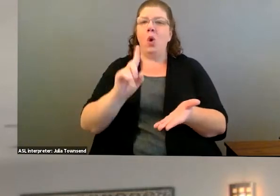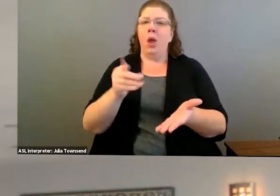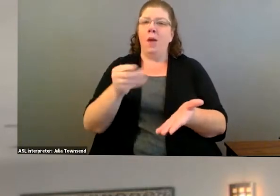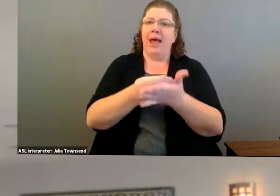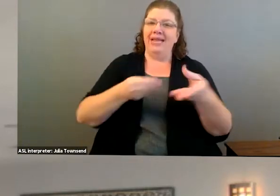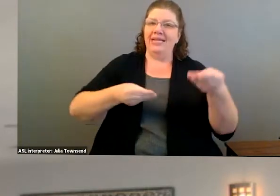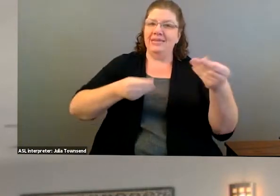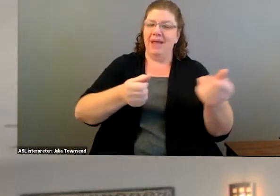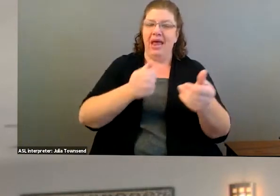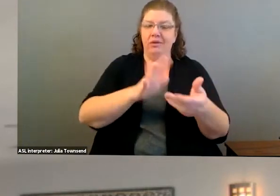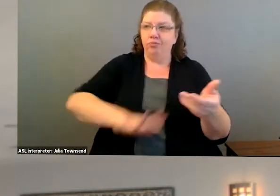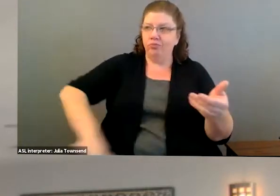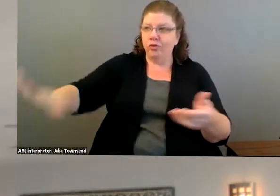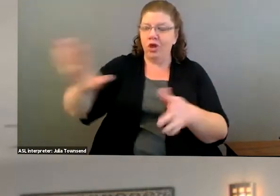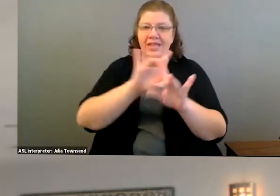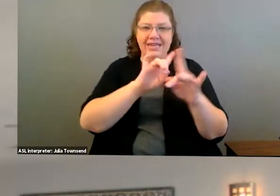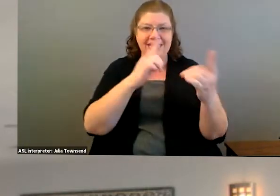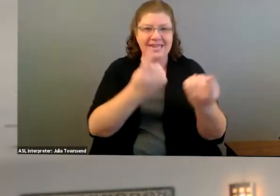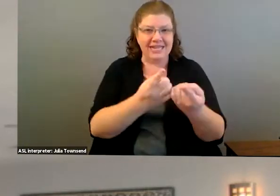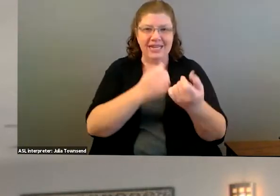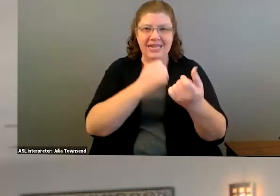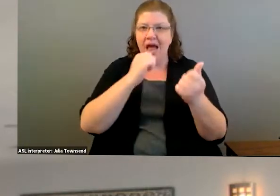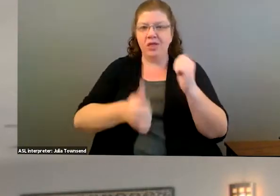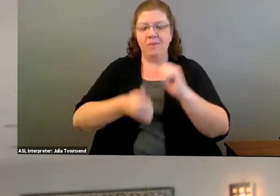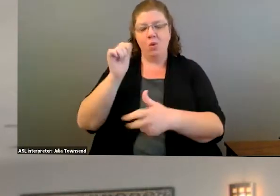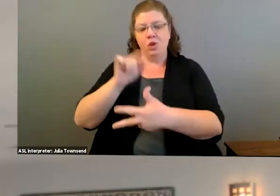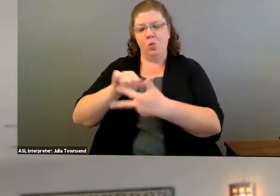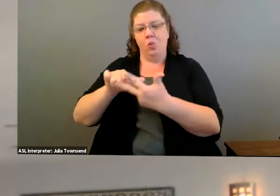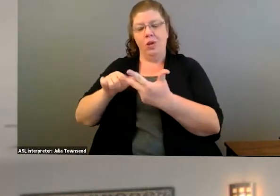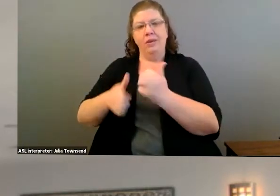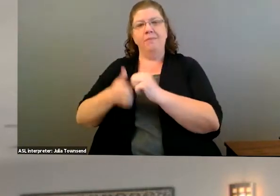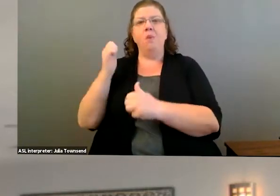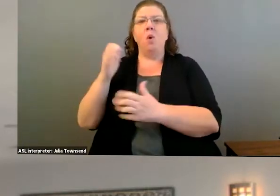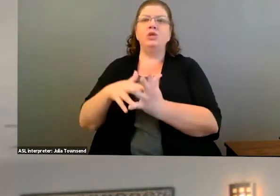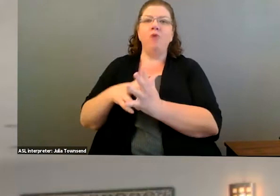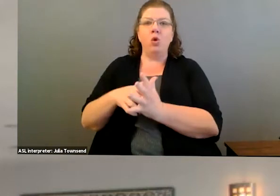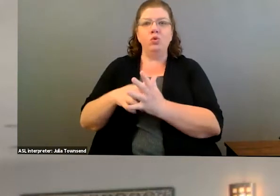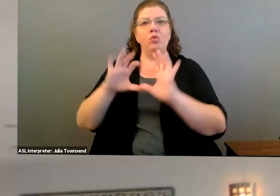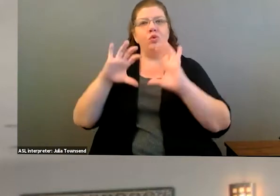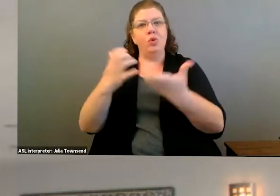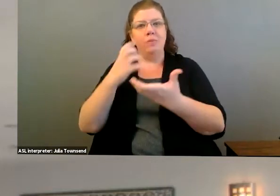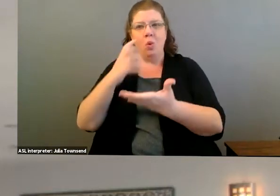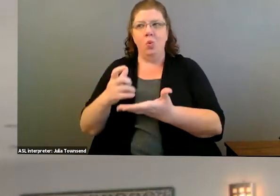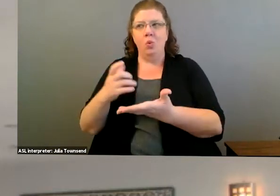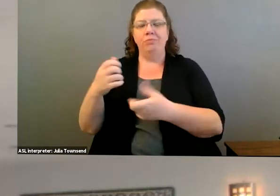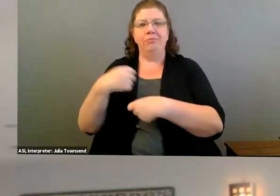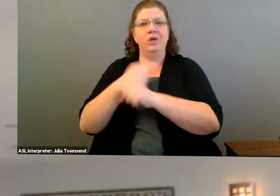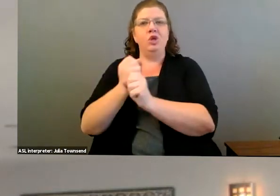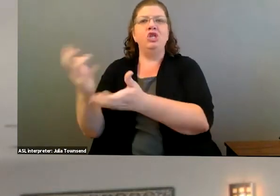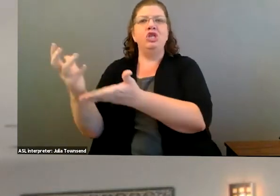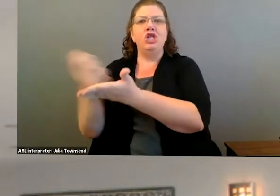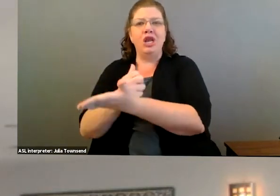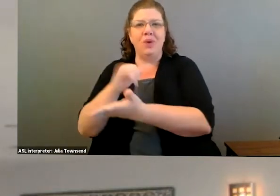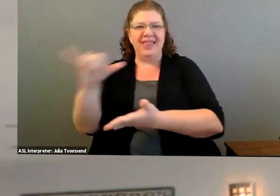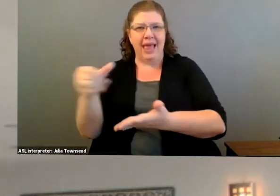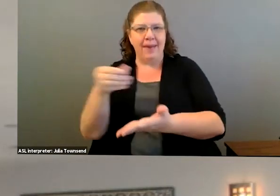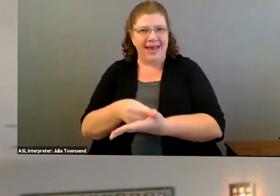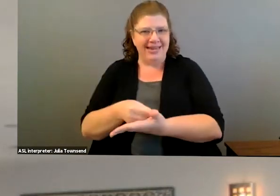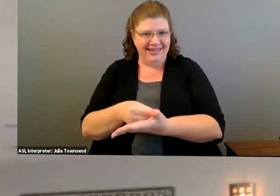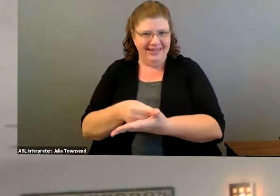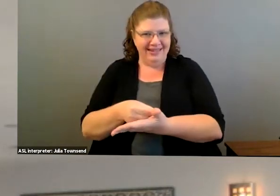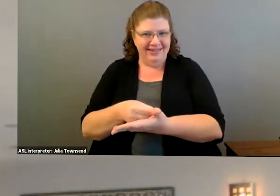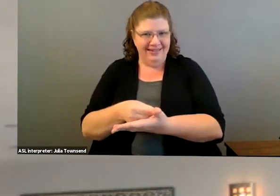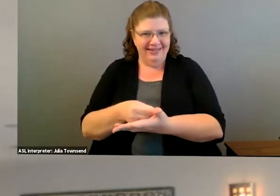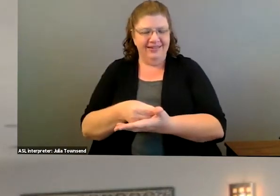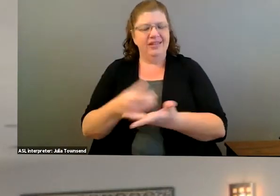district-wide rather than on the 3 most vulnerable groups that generate that money. So, and when we've